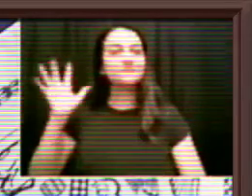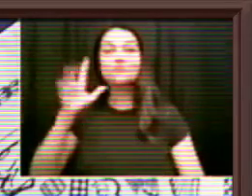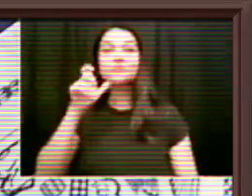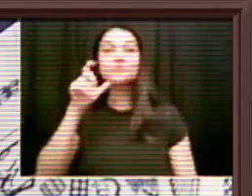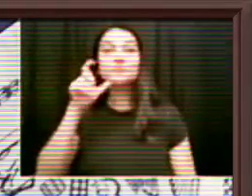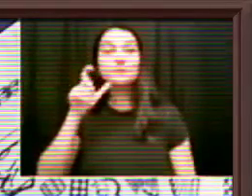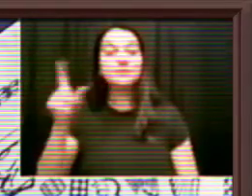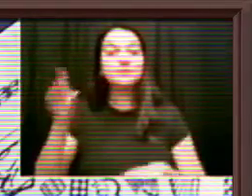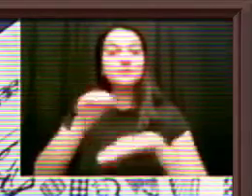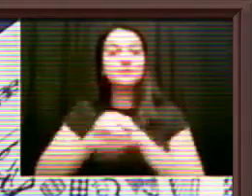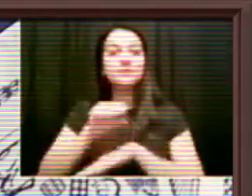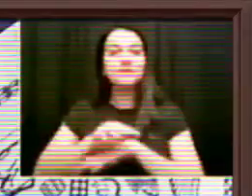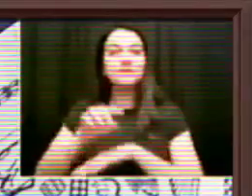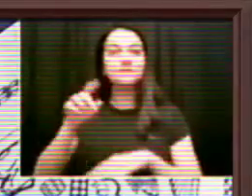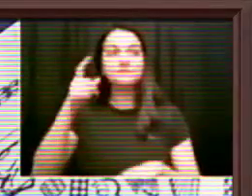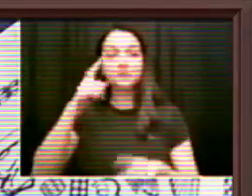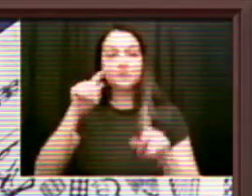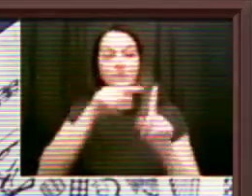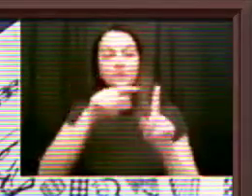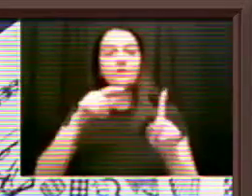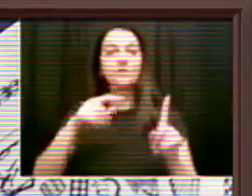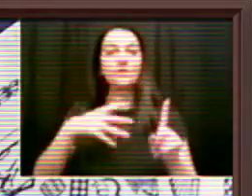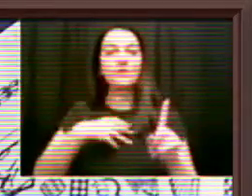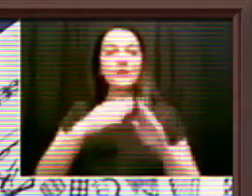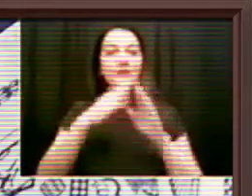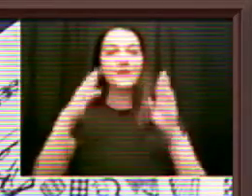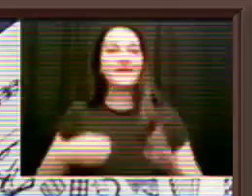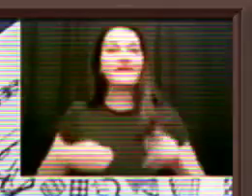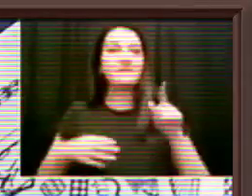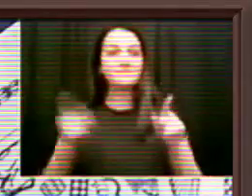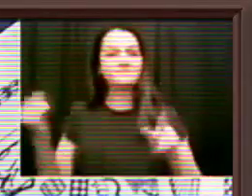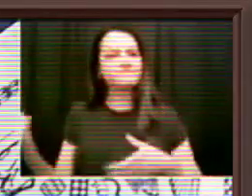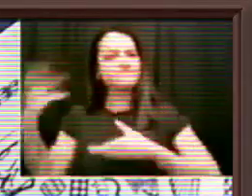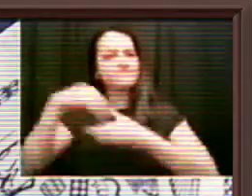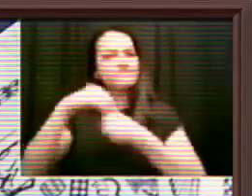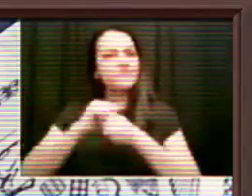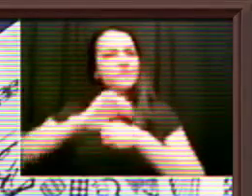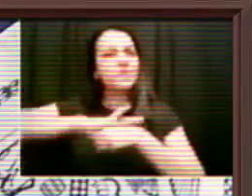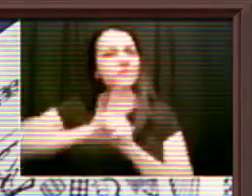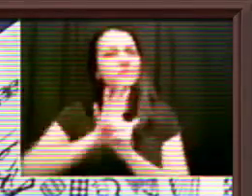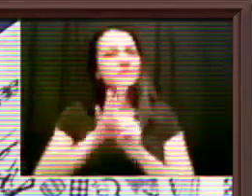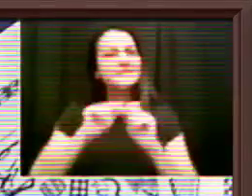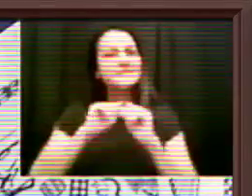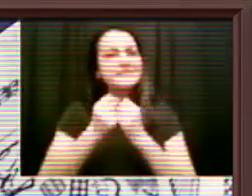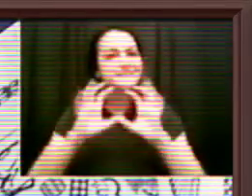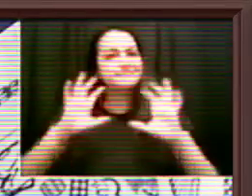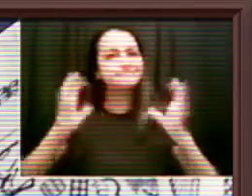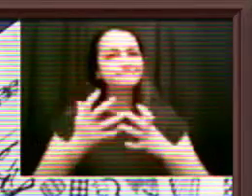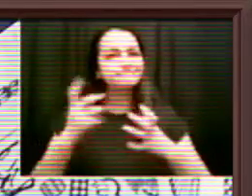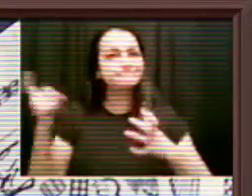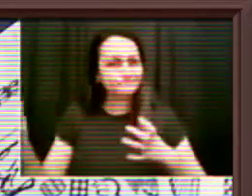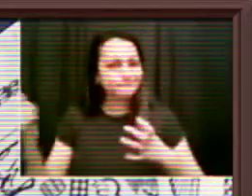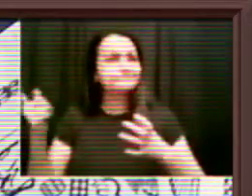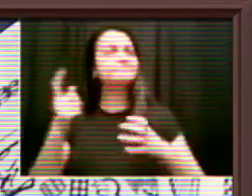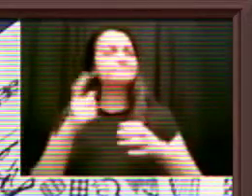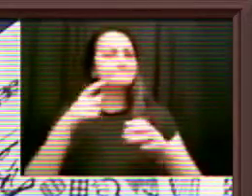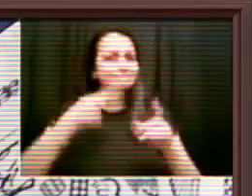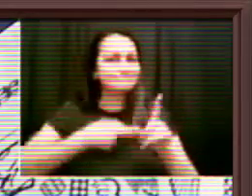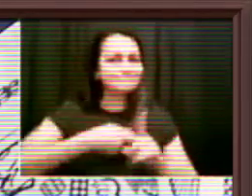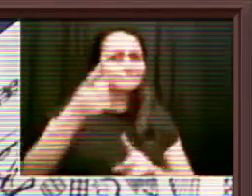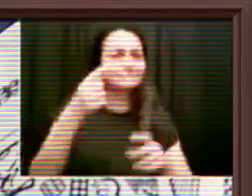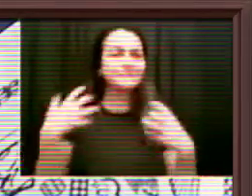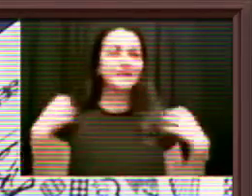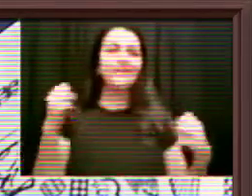And so a lot of these have been framed, the different points and different things that, you know, and I'm not saying that